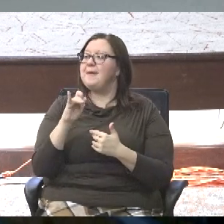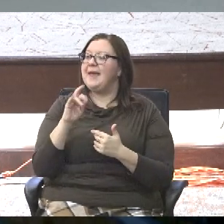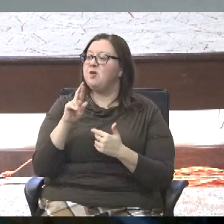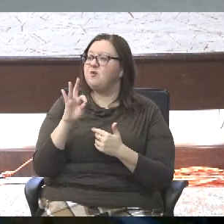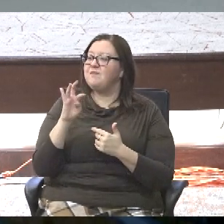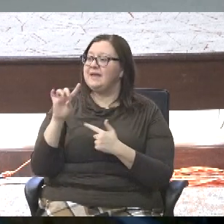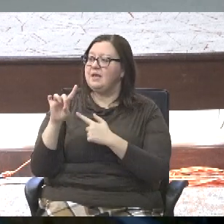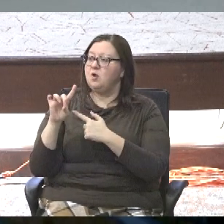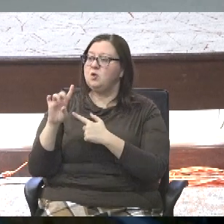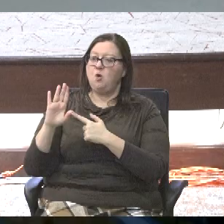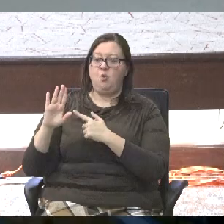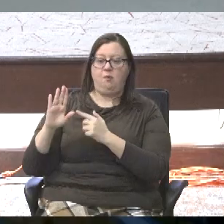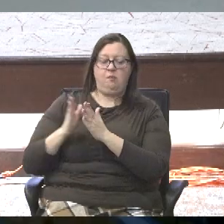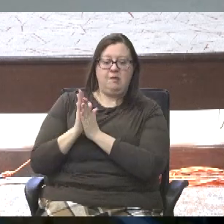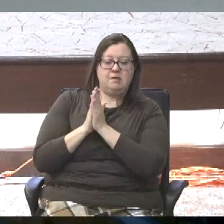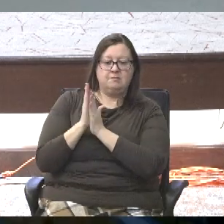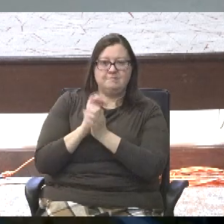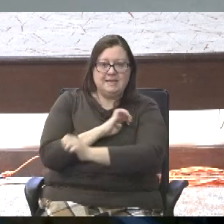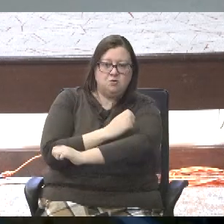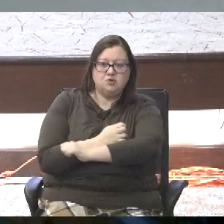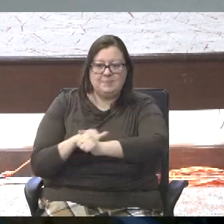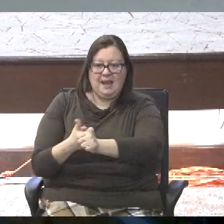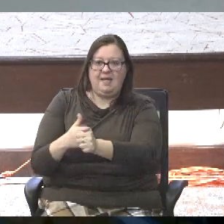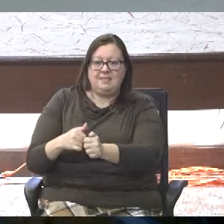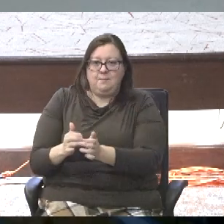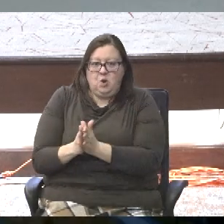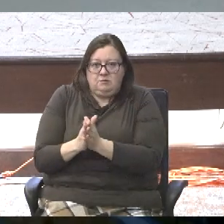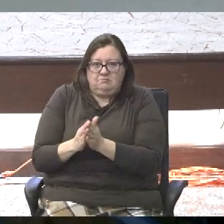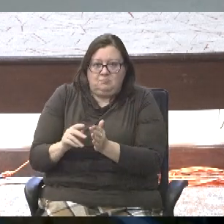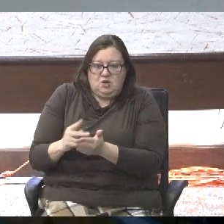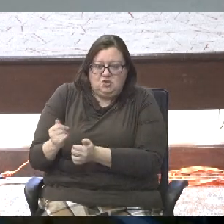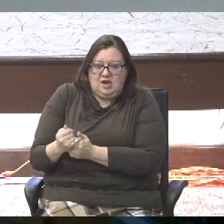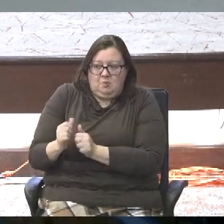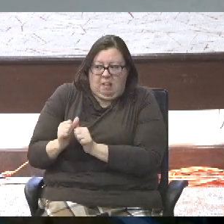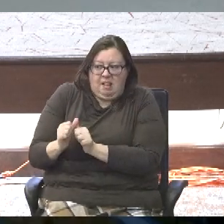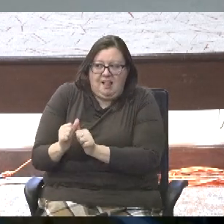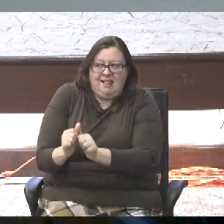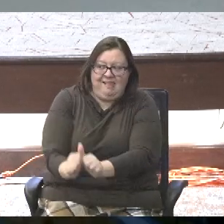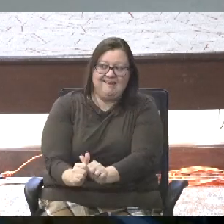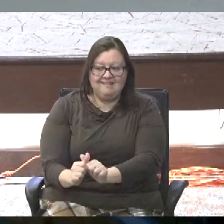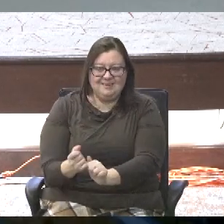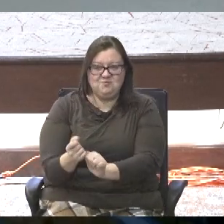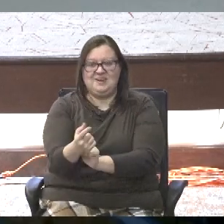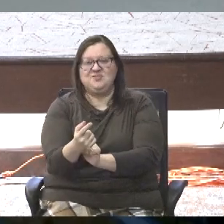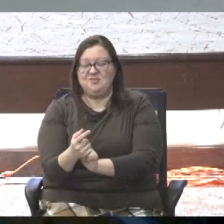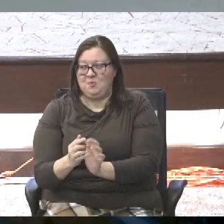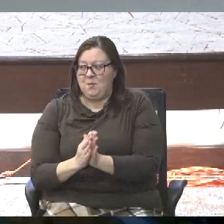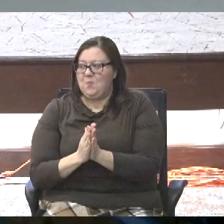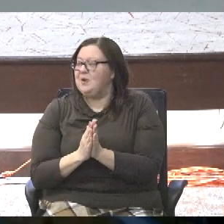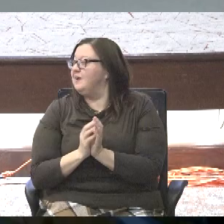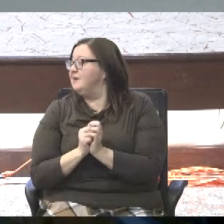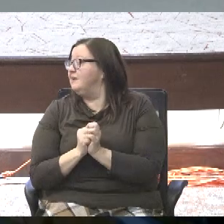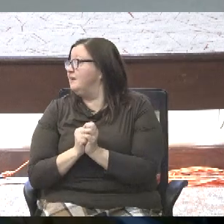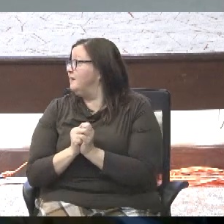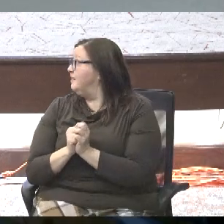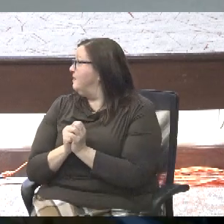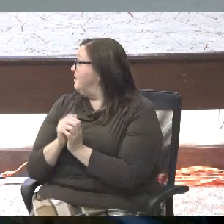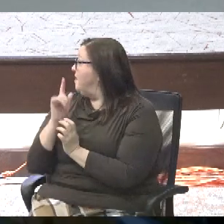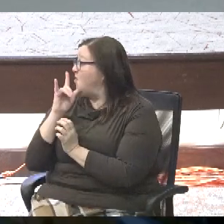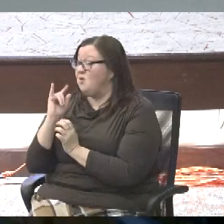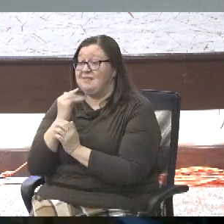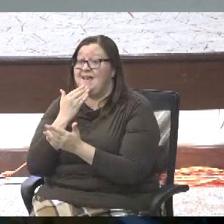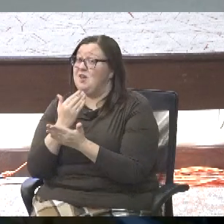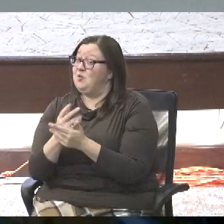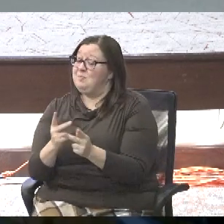energy behind this project, and will continue to be for the next year, I guess forever. But it looks like we're in a good place